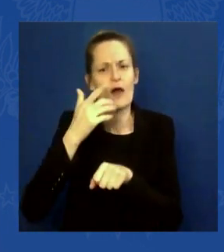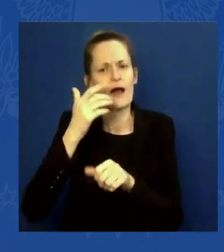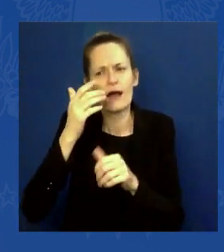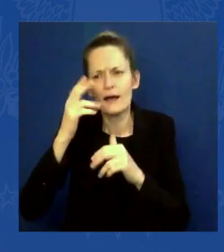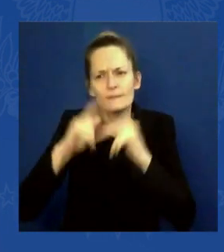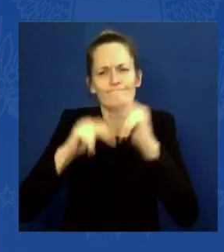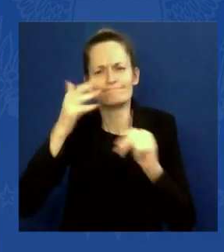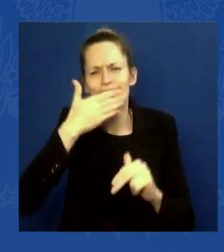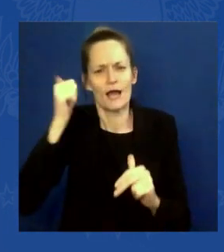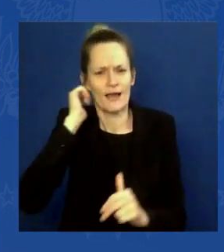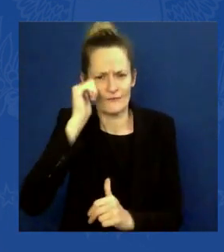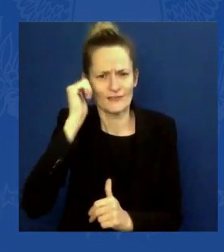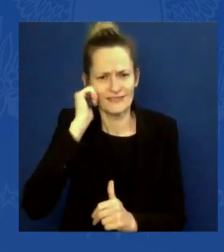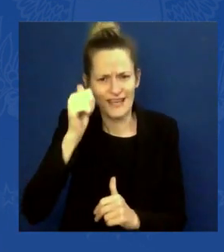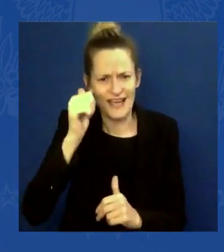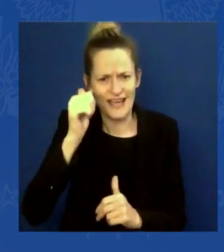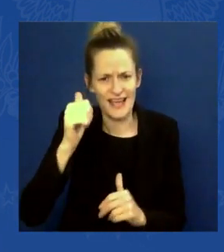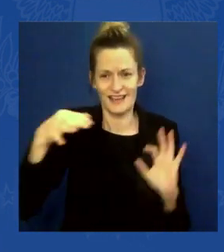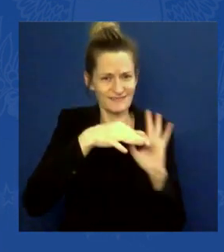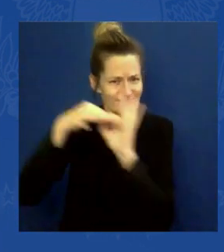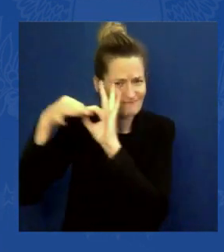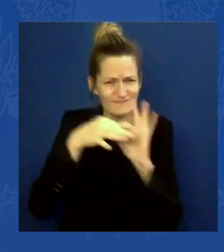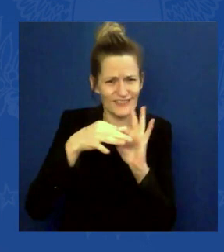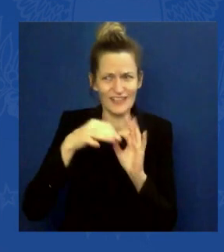he's pro-America.